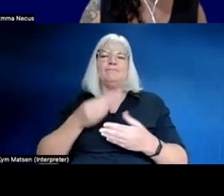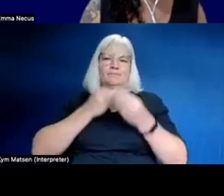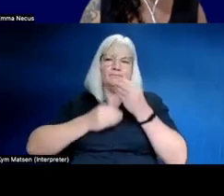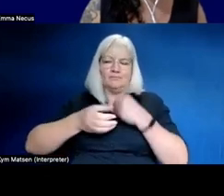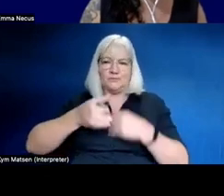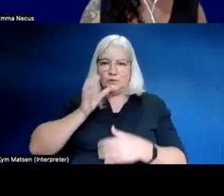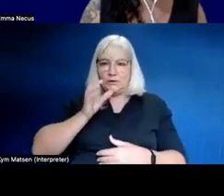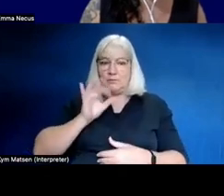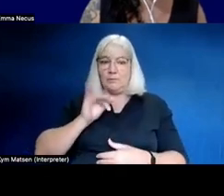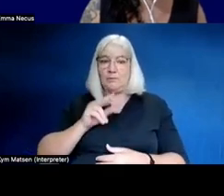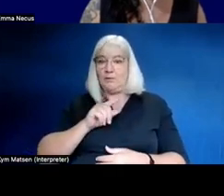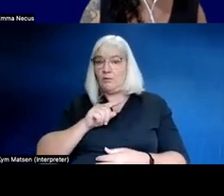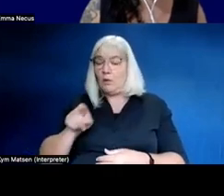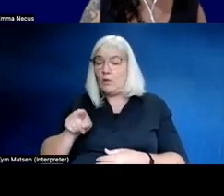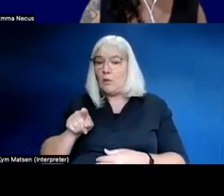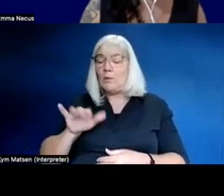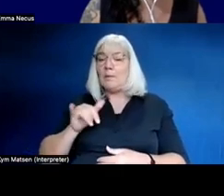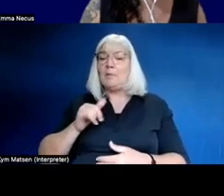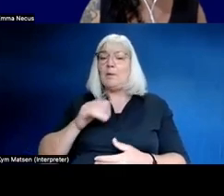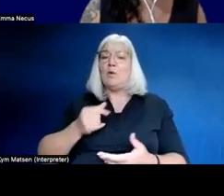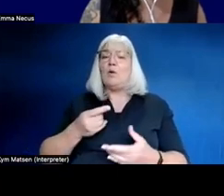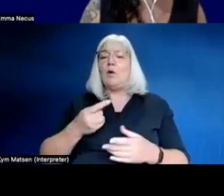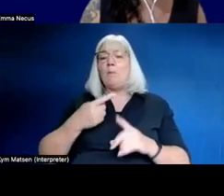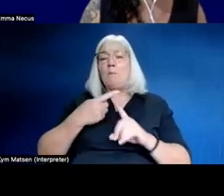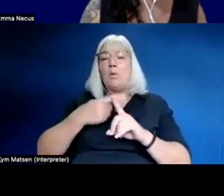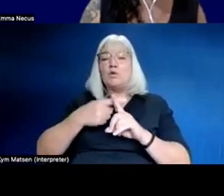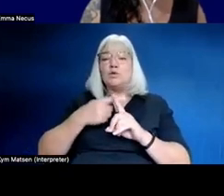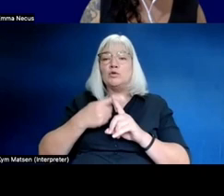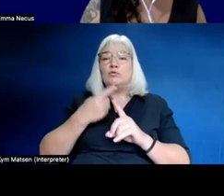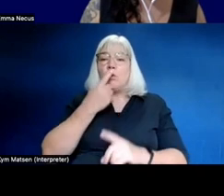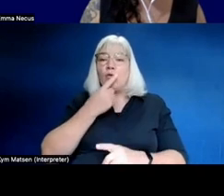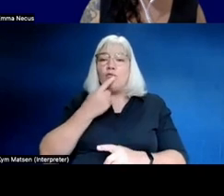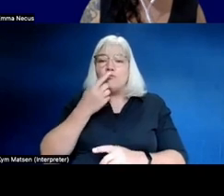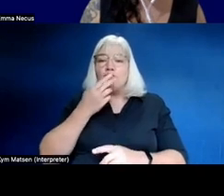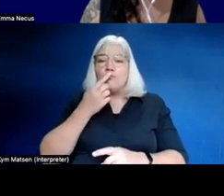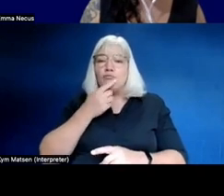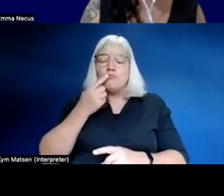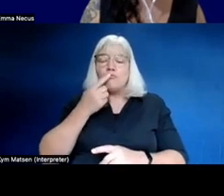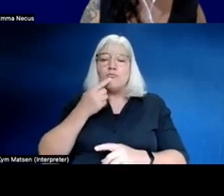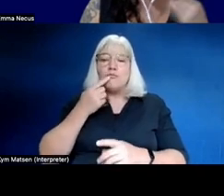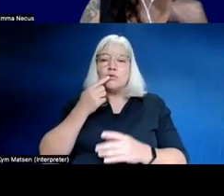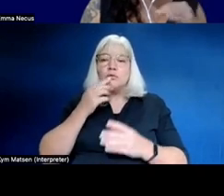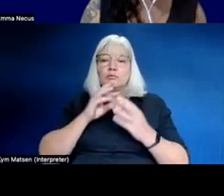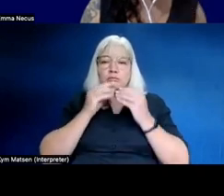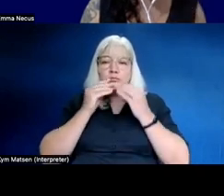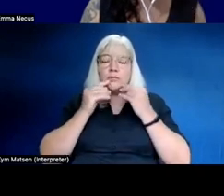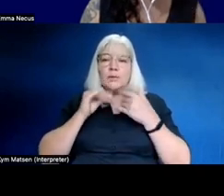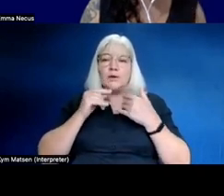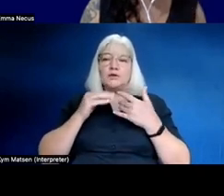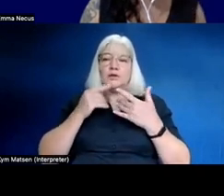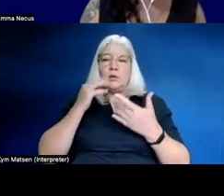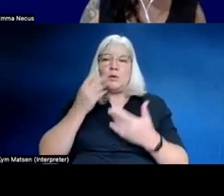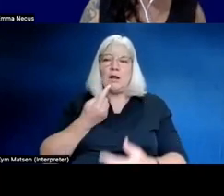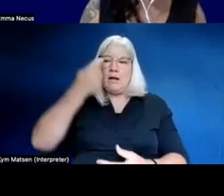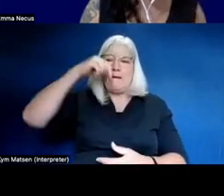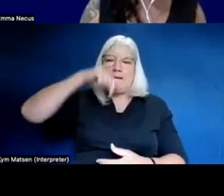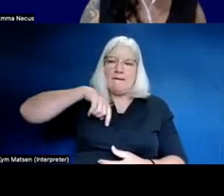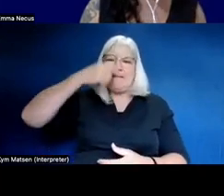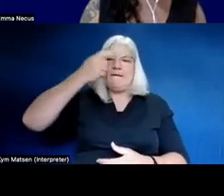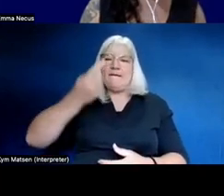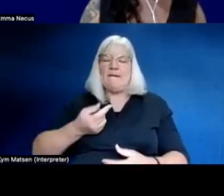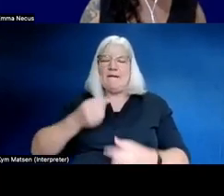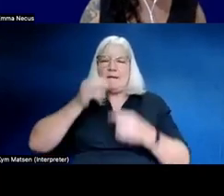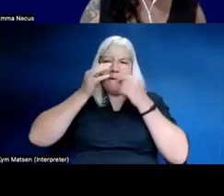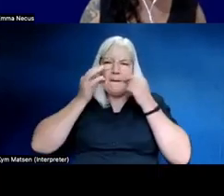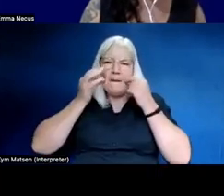for Bella doing positive oral stimulation because she has the negative impacts of having a tube in and out of her nose and the tape that's